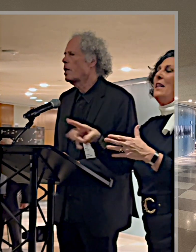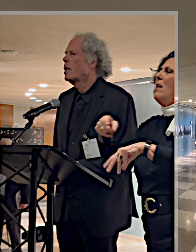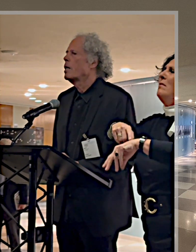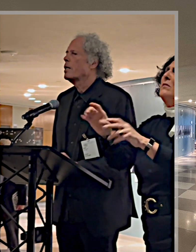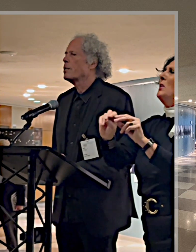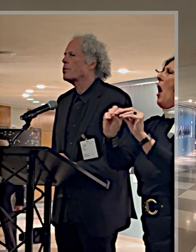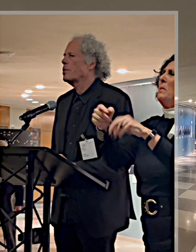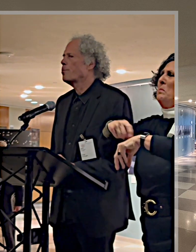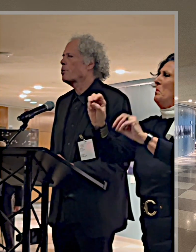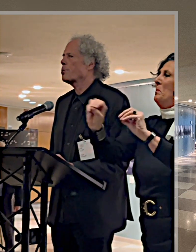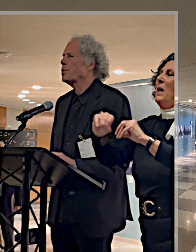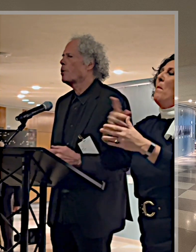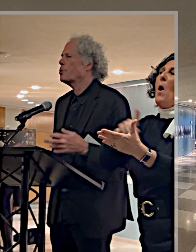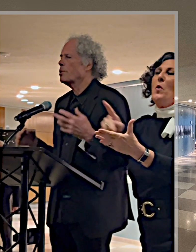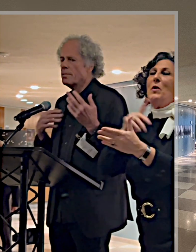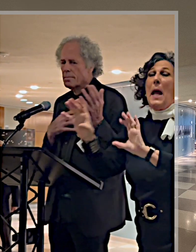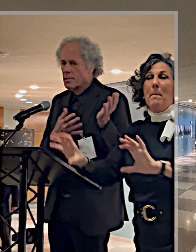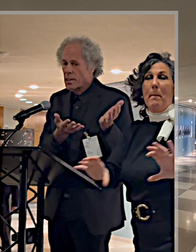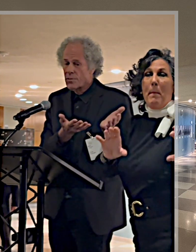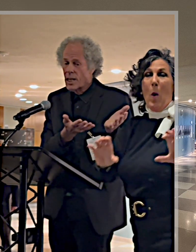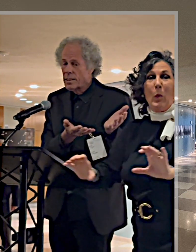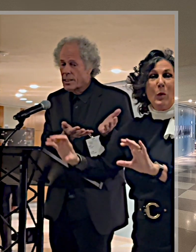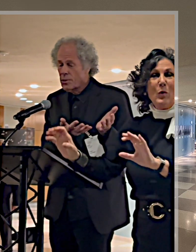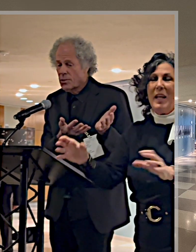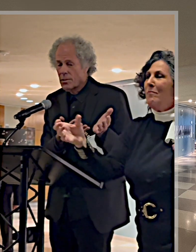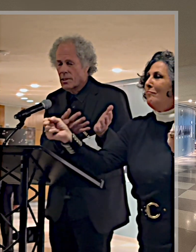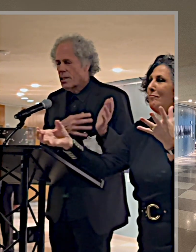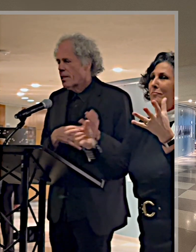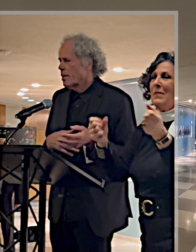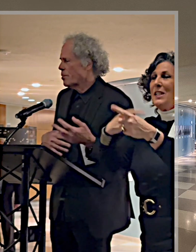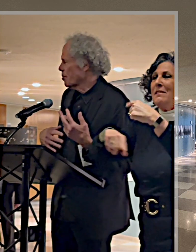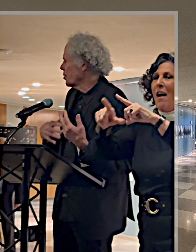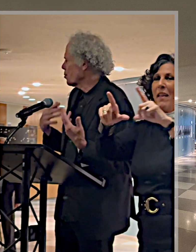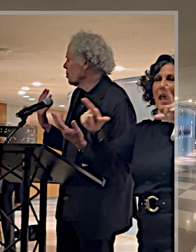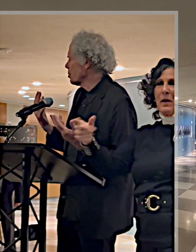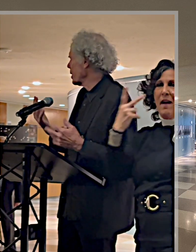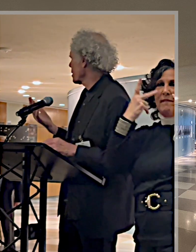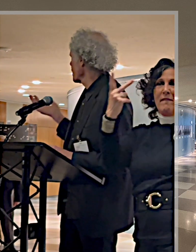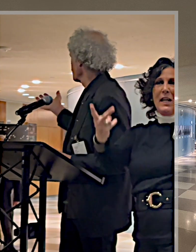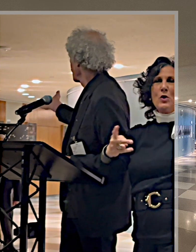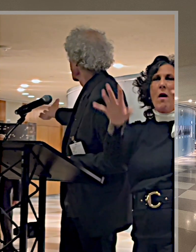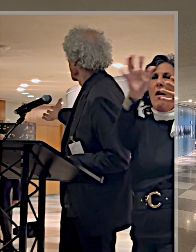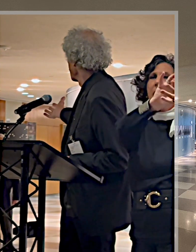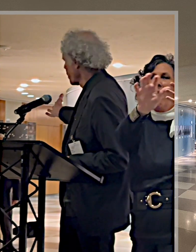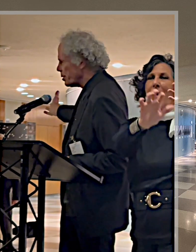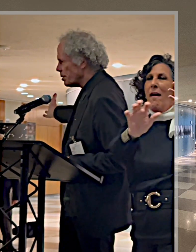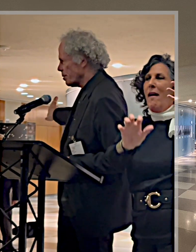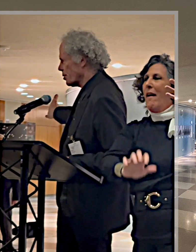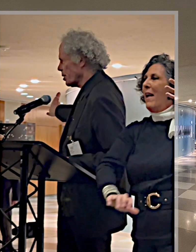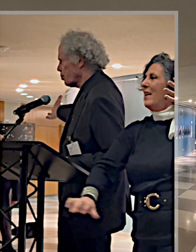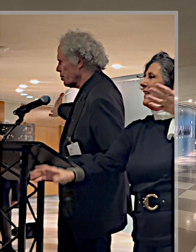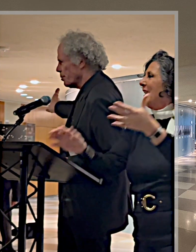poetry. It's the poetry in motion of sign language. It's the visual, tactile poetry of